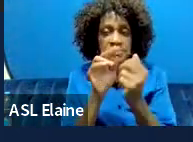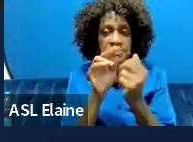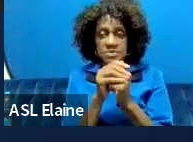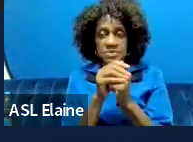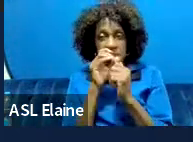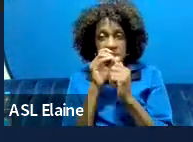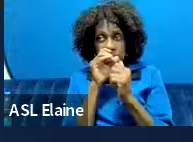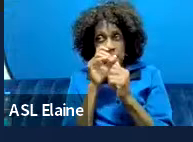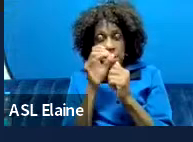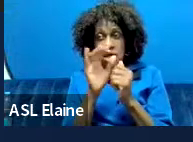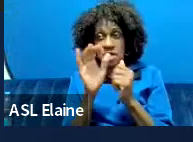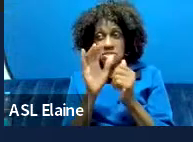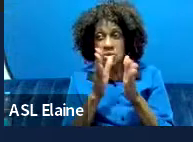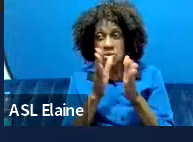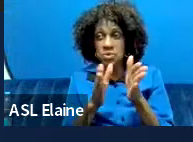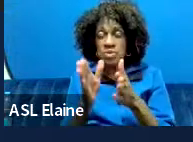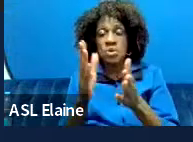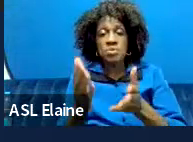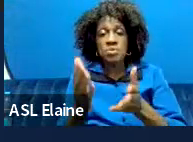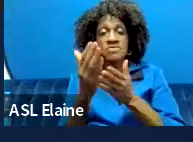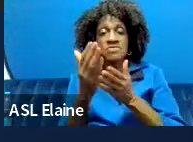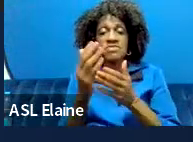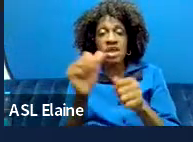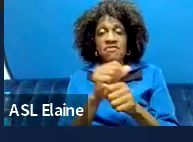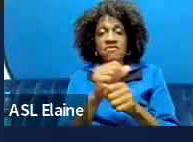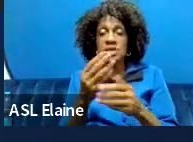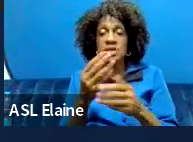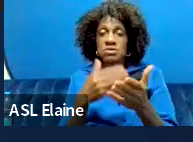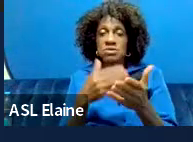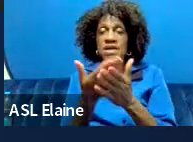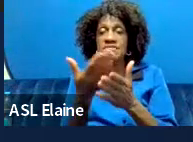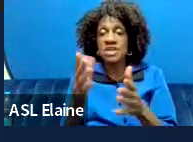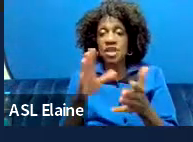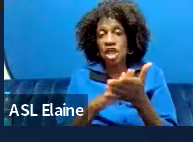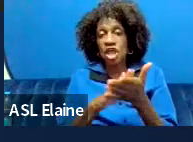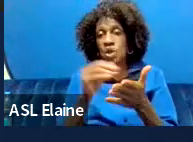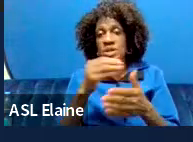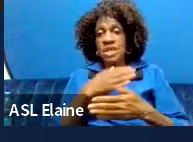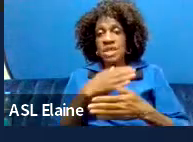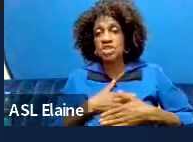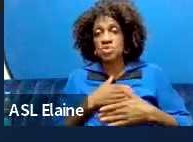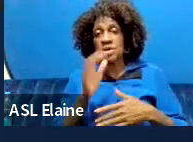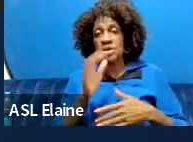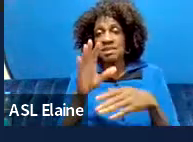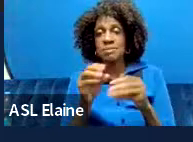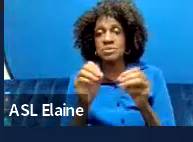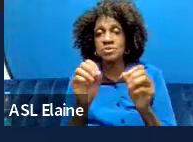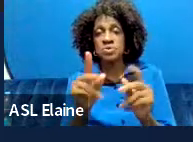the route is provided so that everyone can get there and learn that information or enjoy in that opportunity.